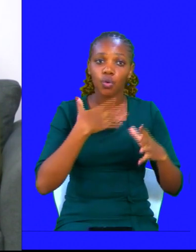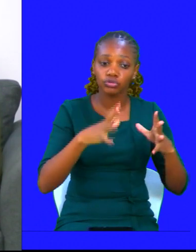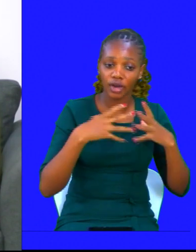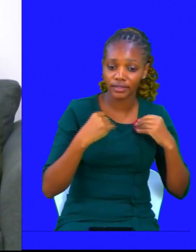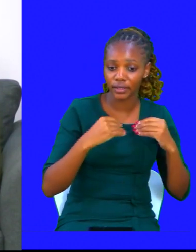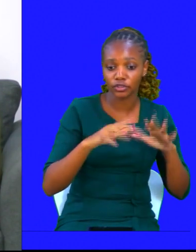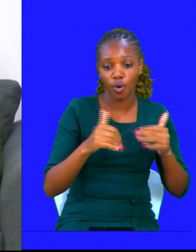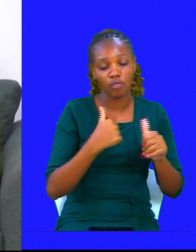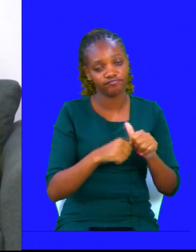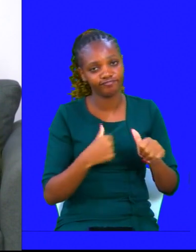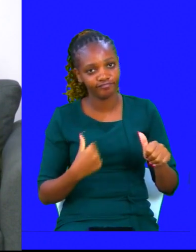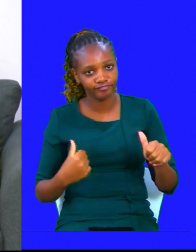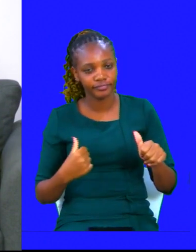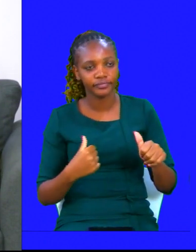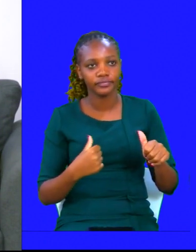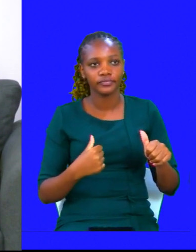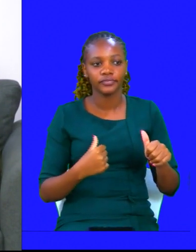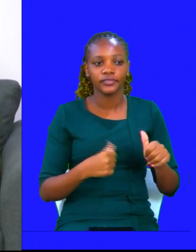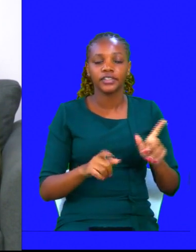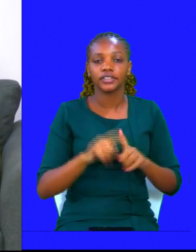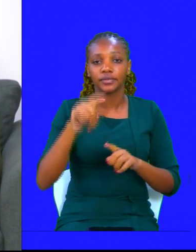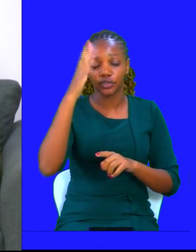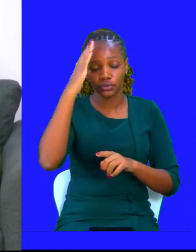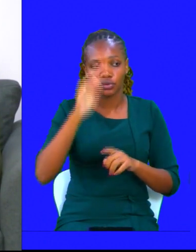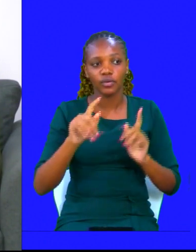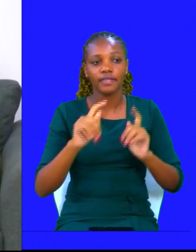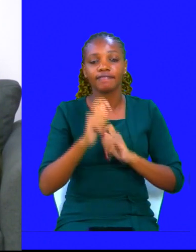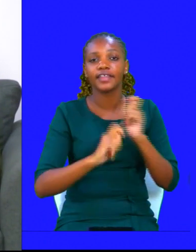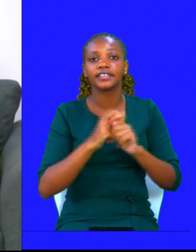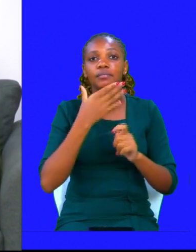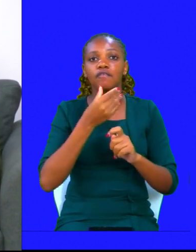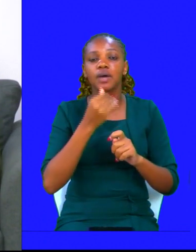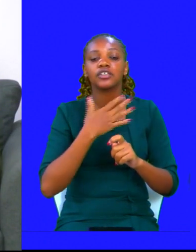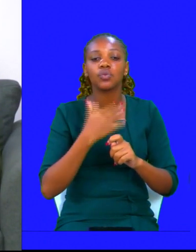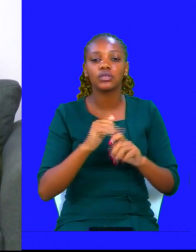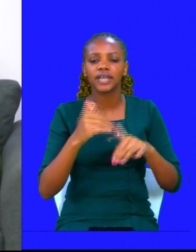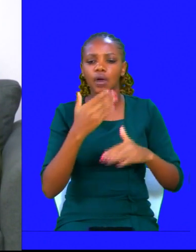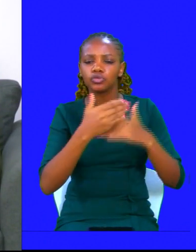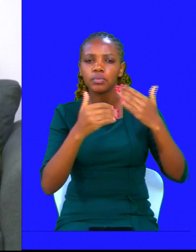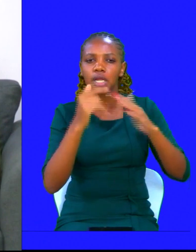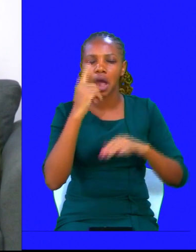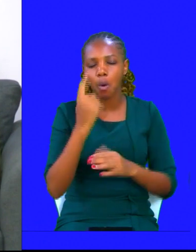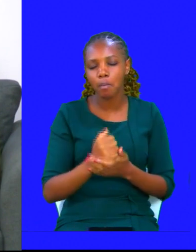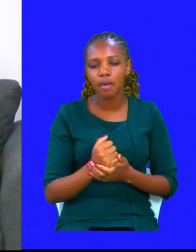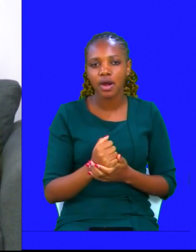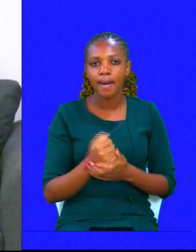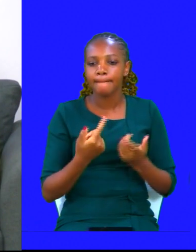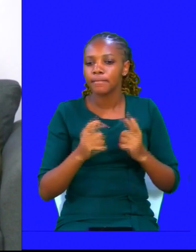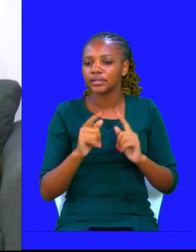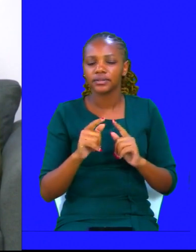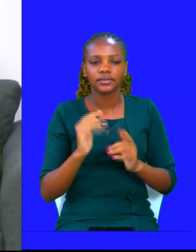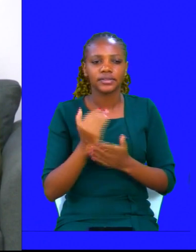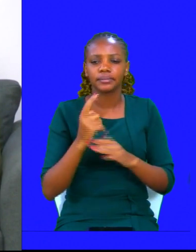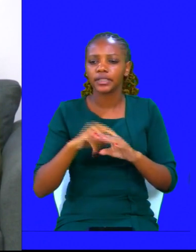you know the type of man that you're willing to have, you know how to build a home. Rather than now, you find someone